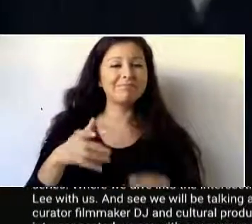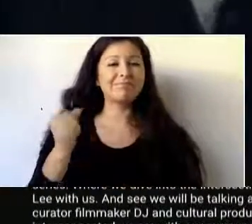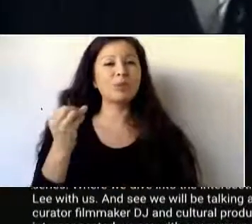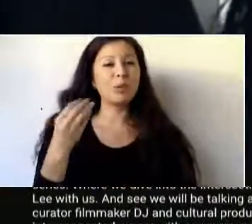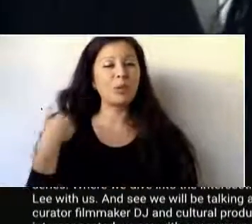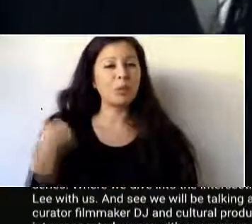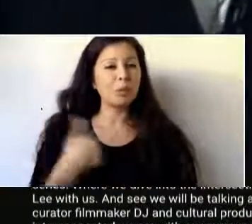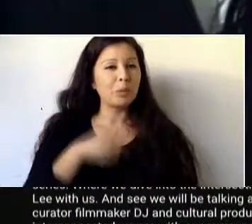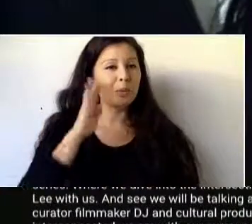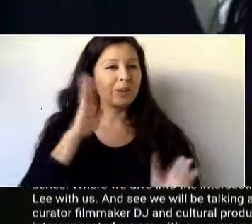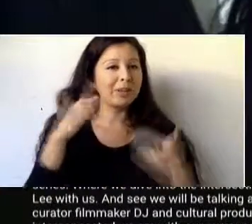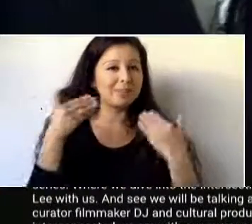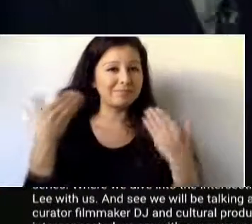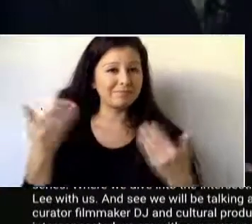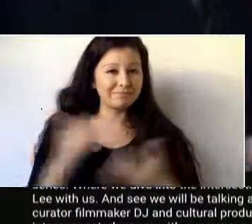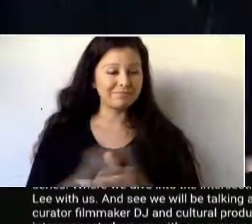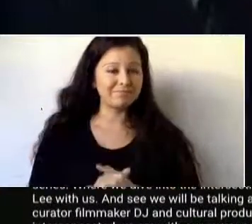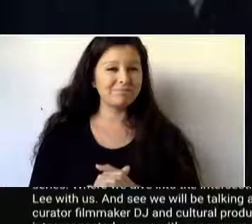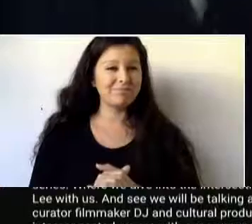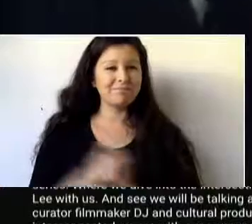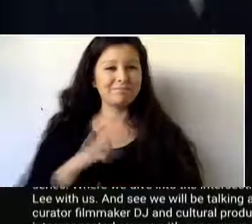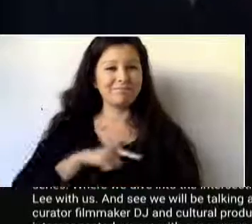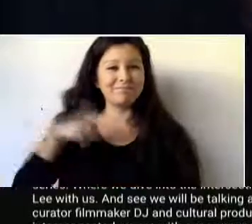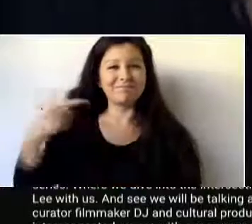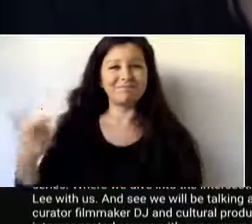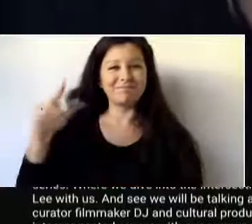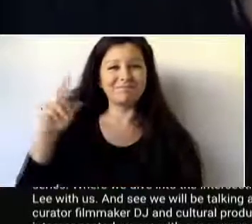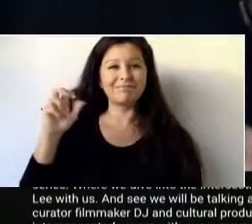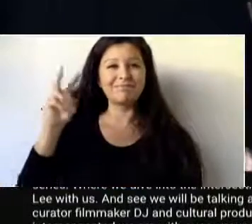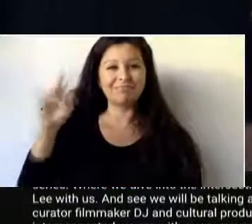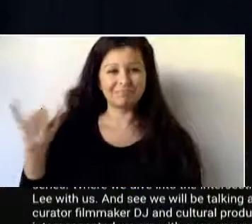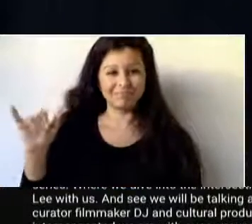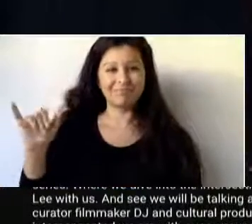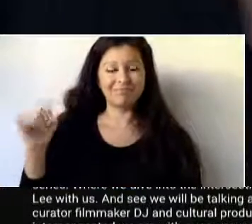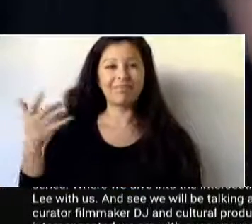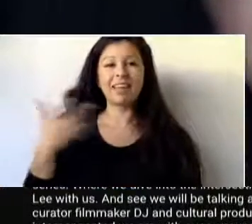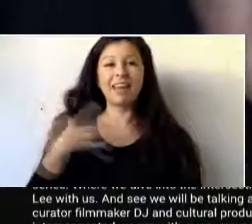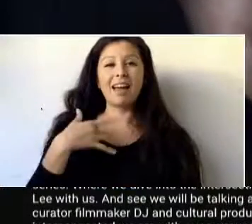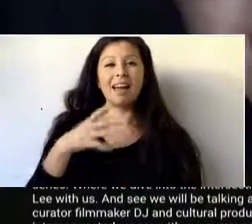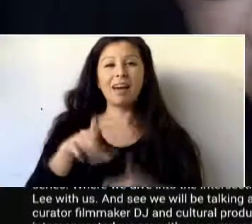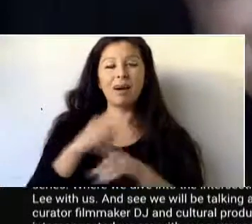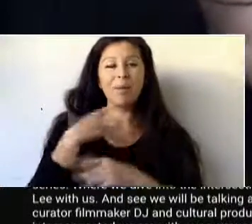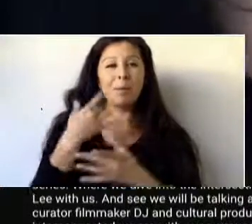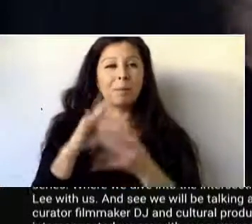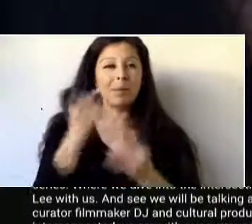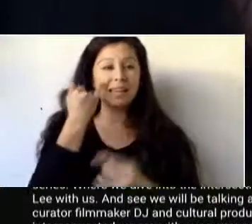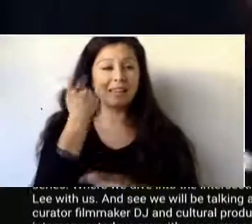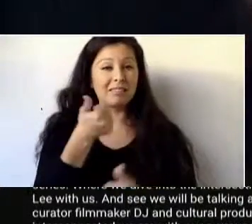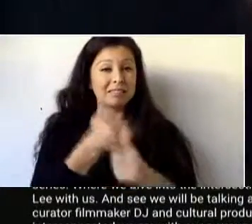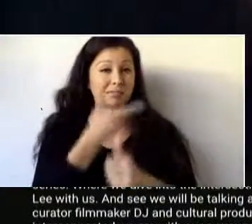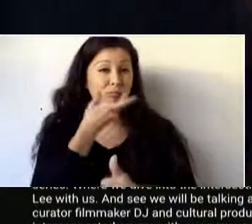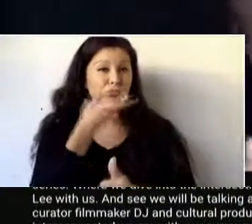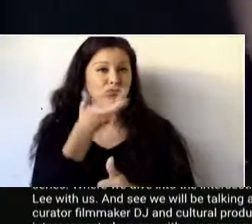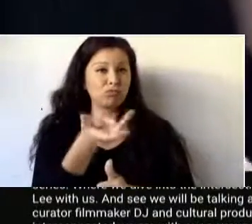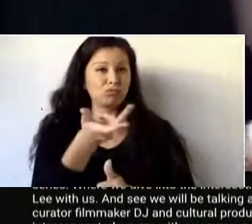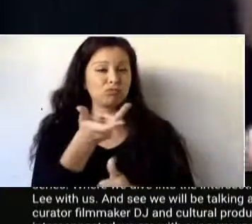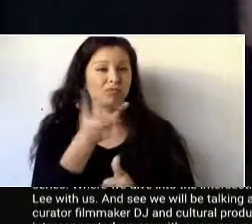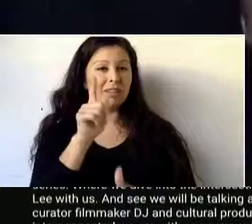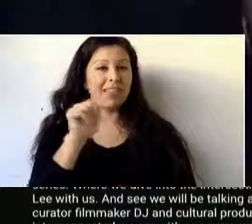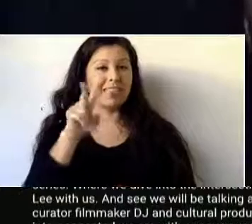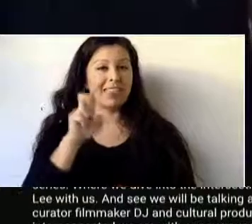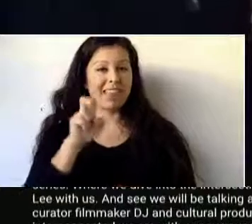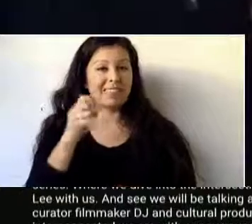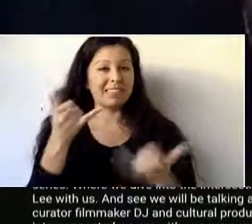We're going to hand it off to Nancy. I'd like to mention that if you're watching live with